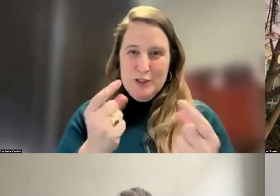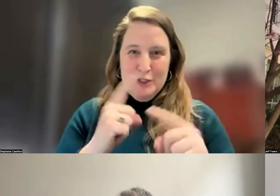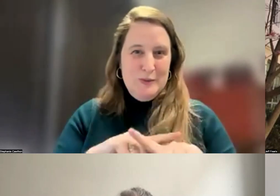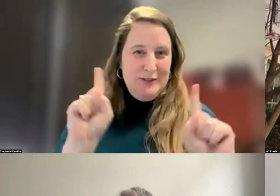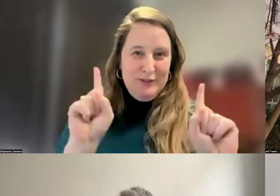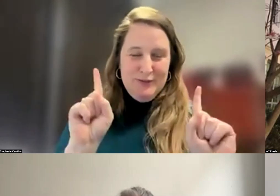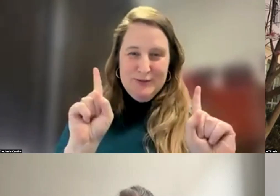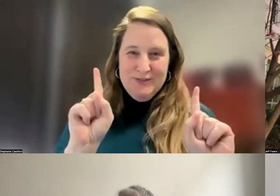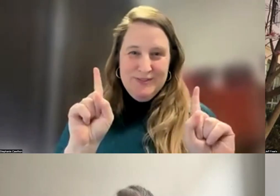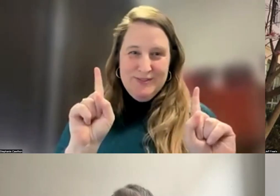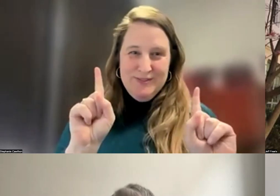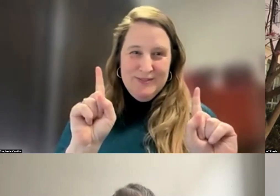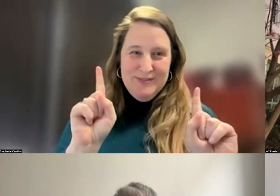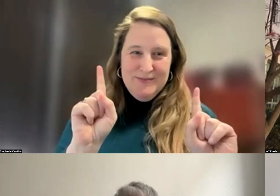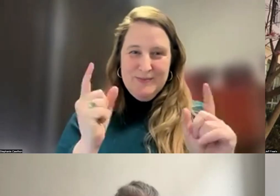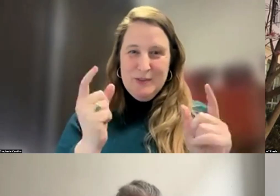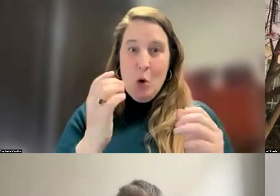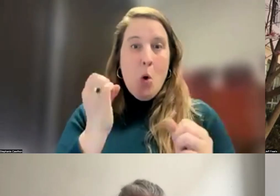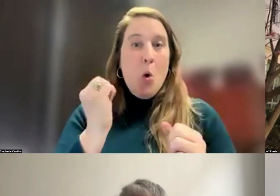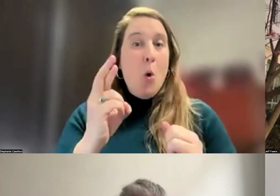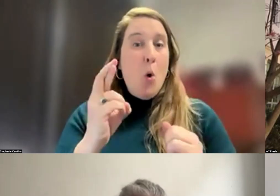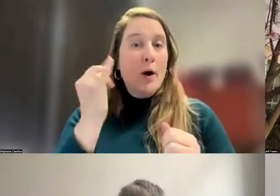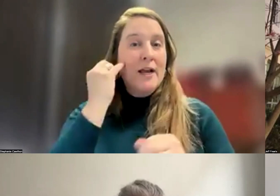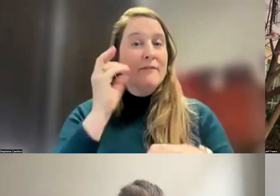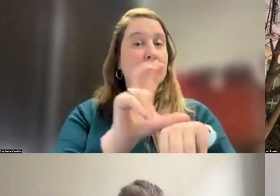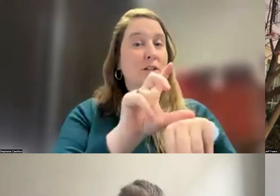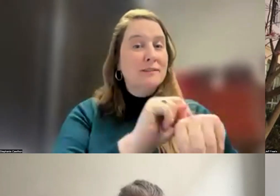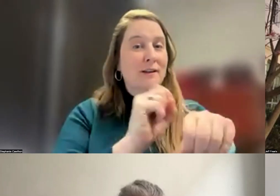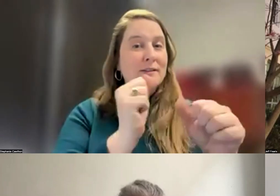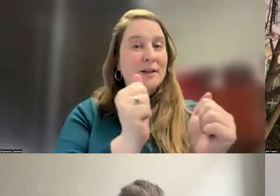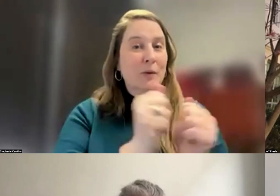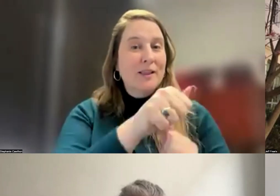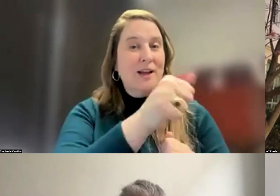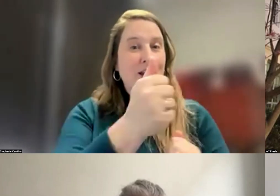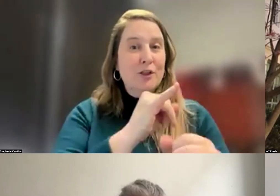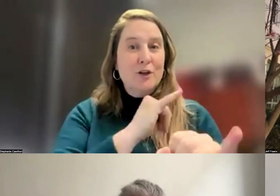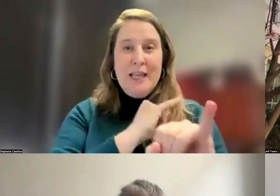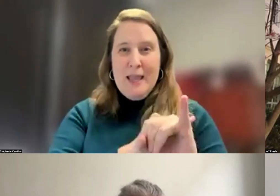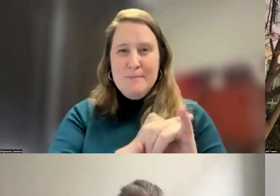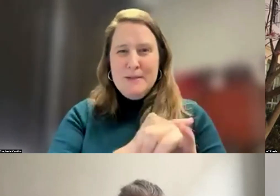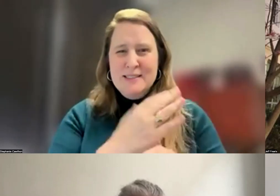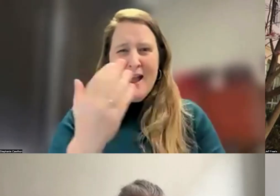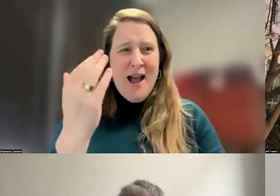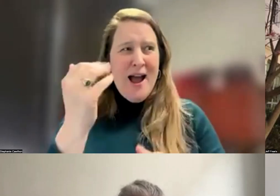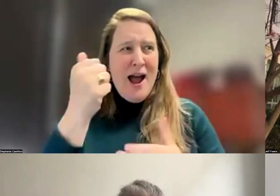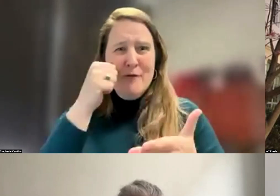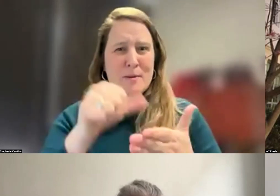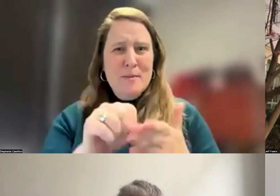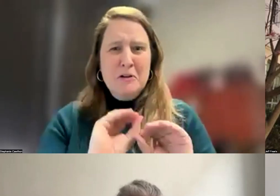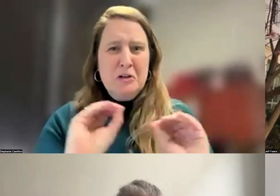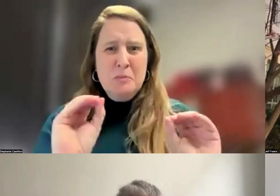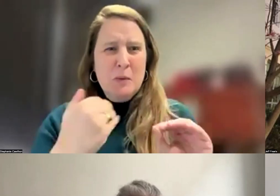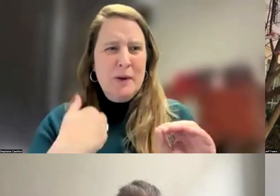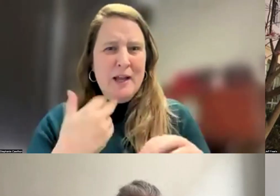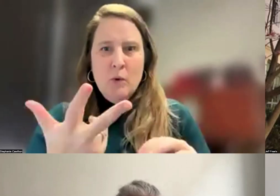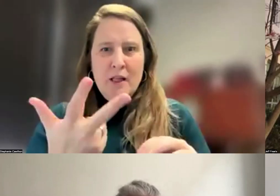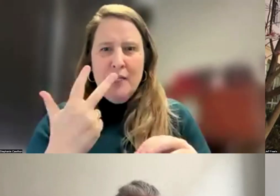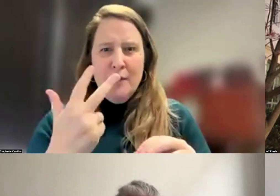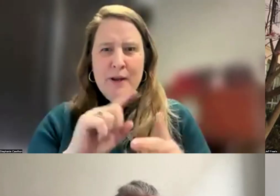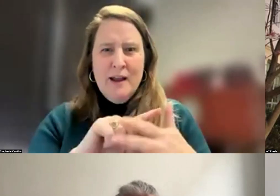two. Lessons learned. What would you have done differently? Or if you were consulting with another